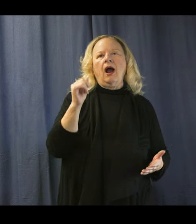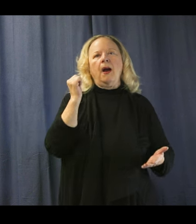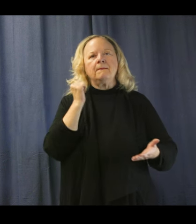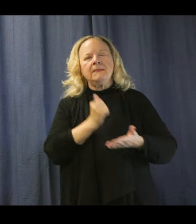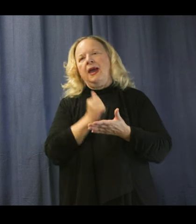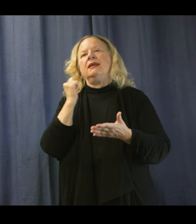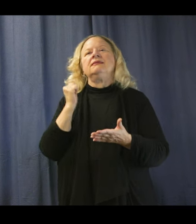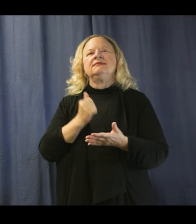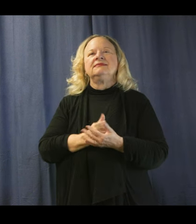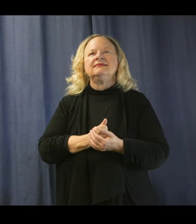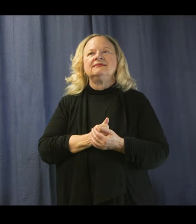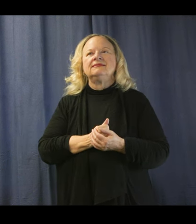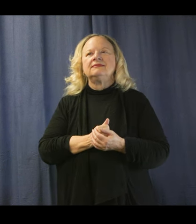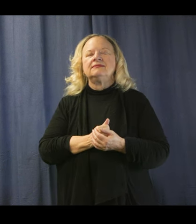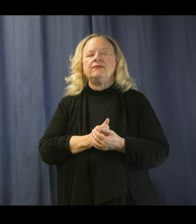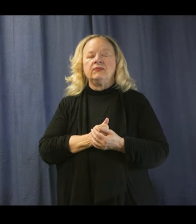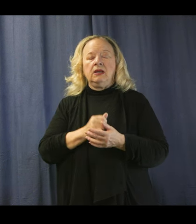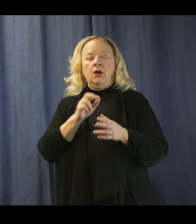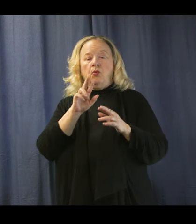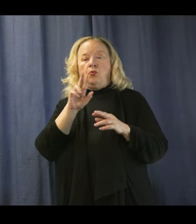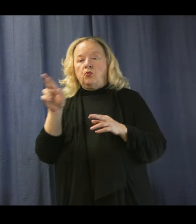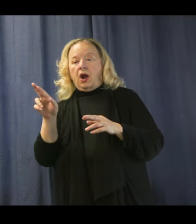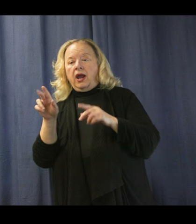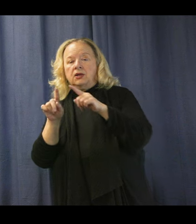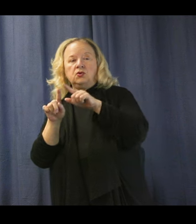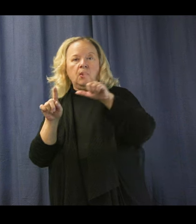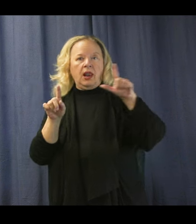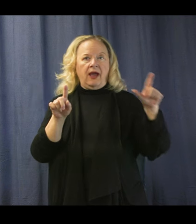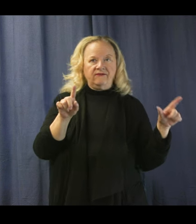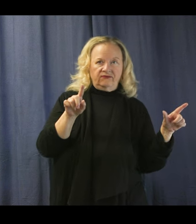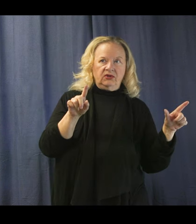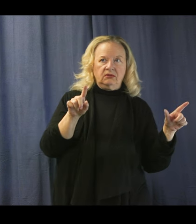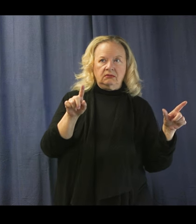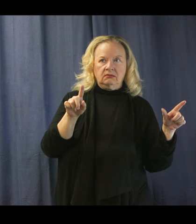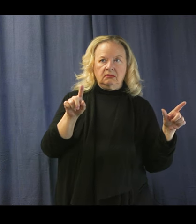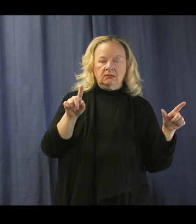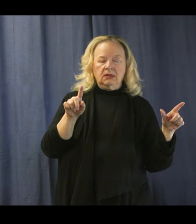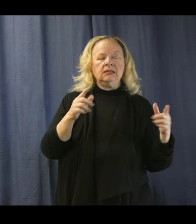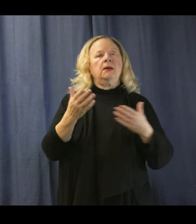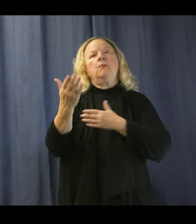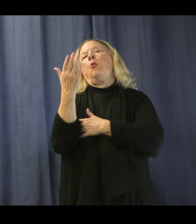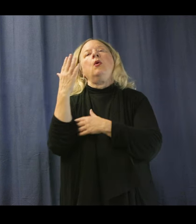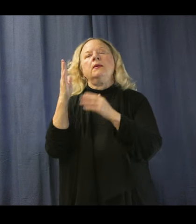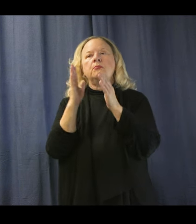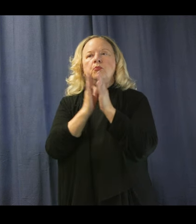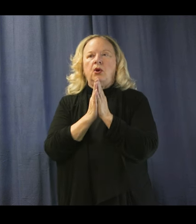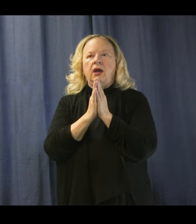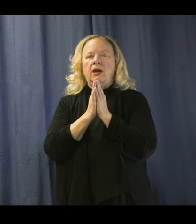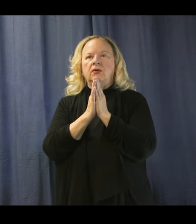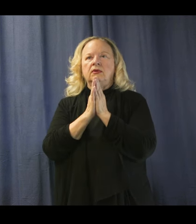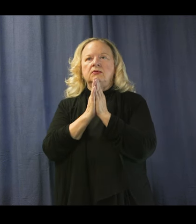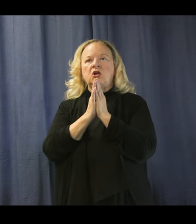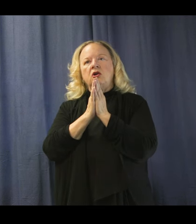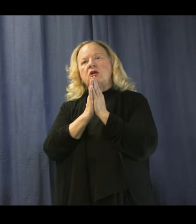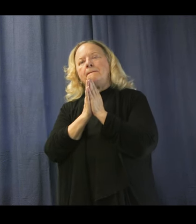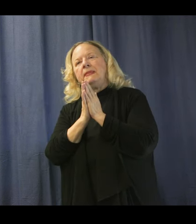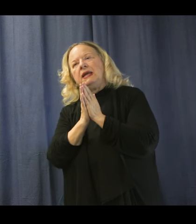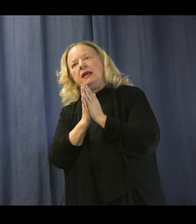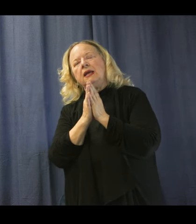Amen. Mode ani lefaneka melekai vikiyam cheheka